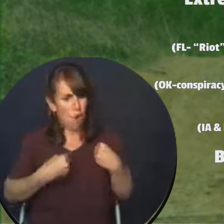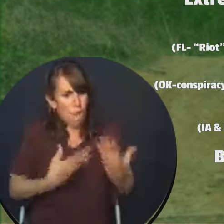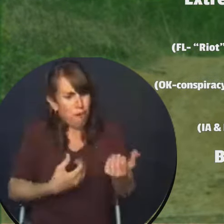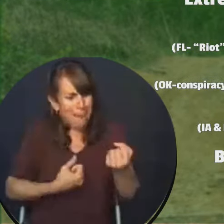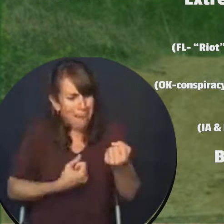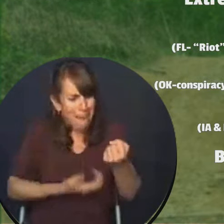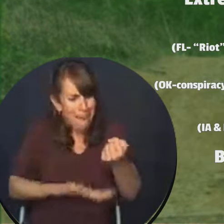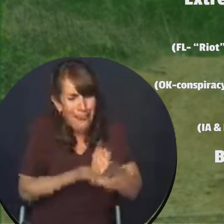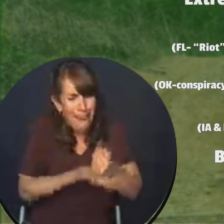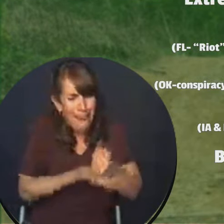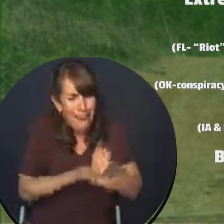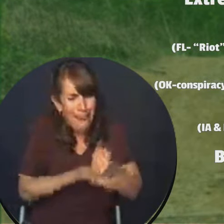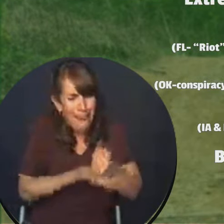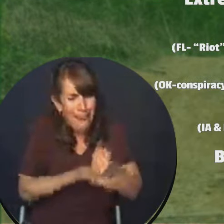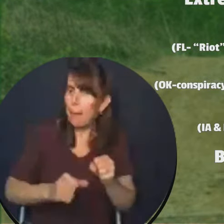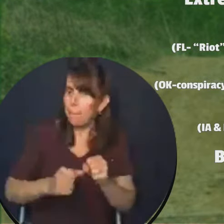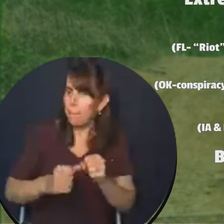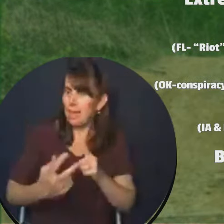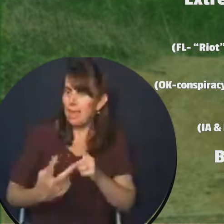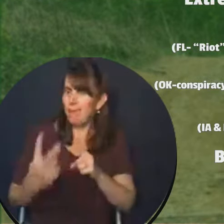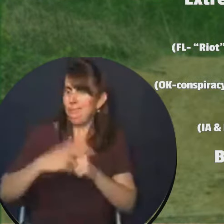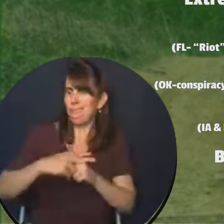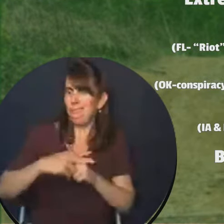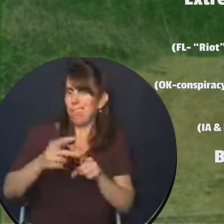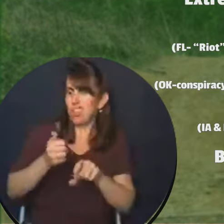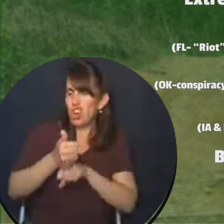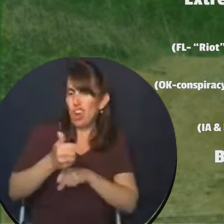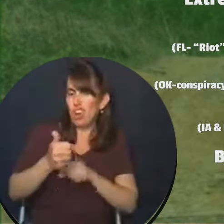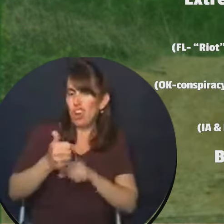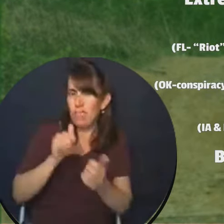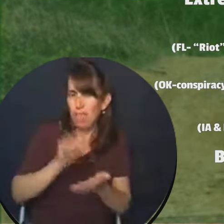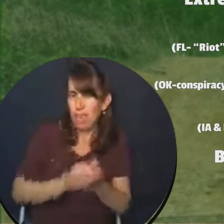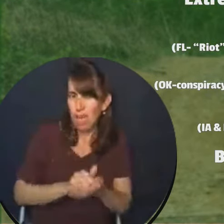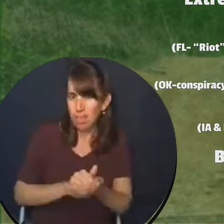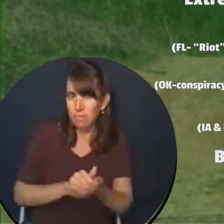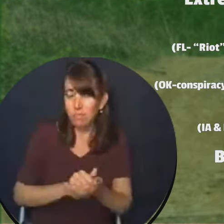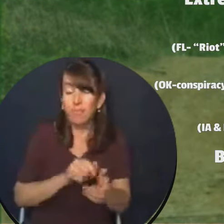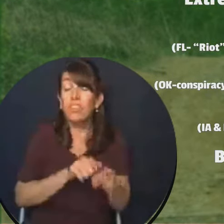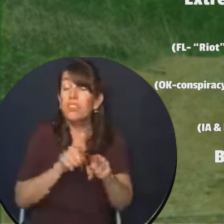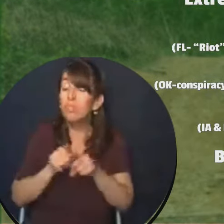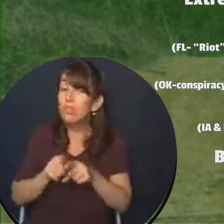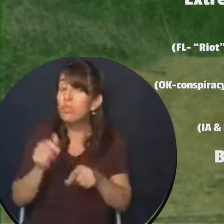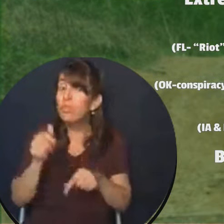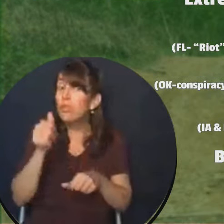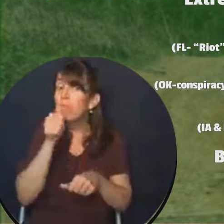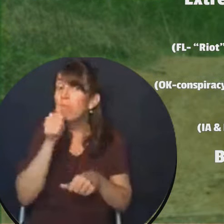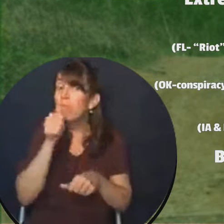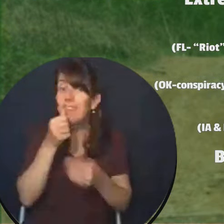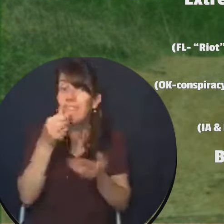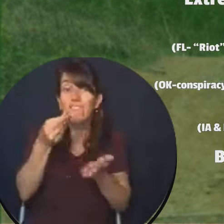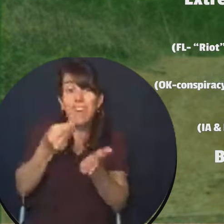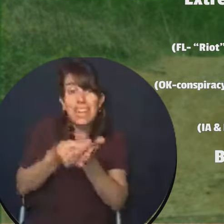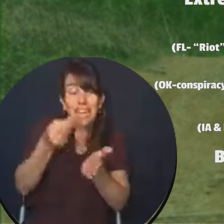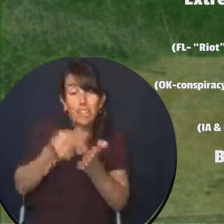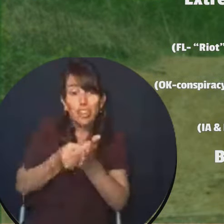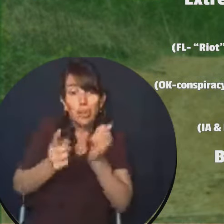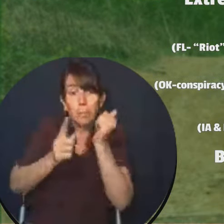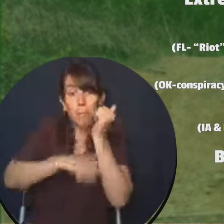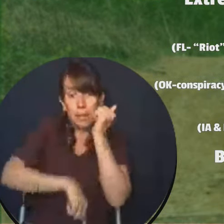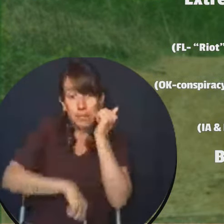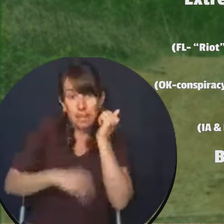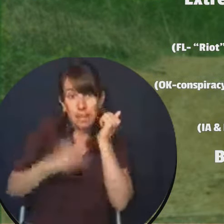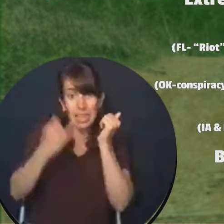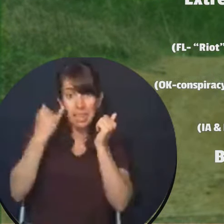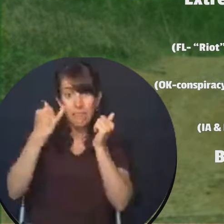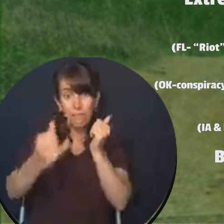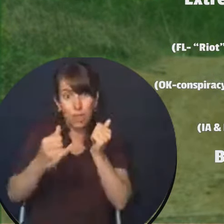And so that's financial penalties, so private financial penalties. So in Oklahoma, there's a conspiracy to trespass near a